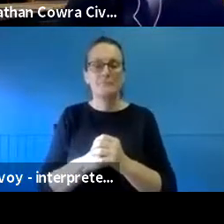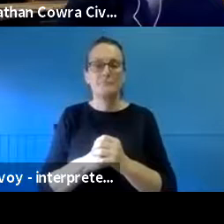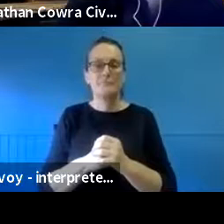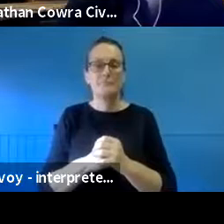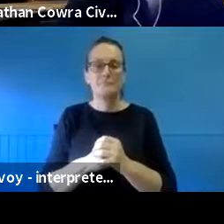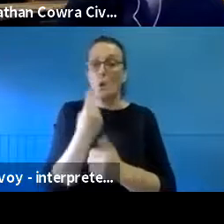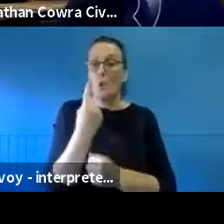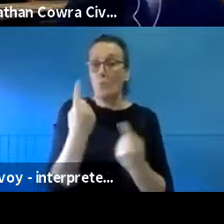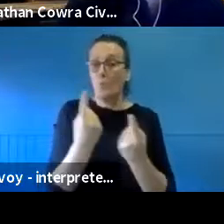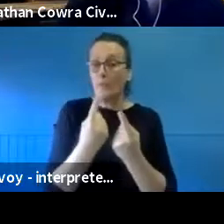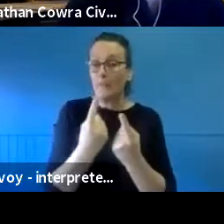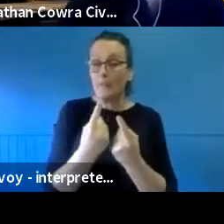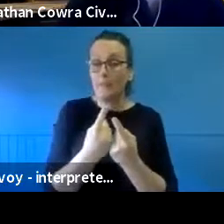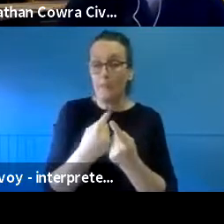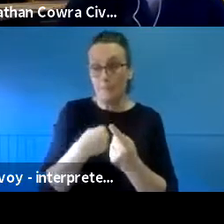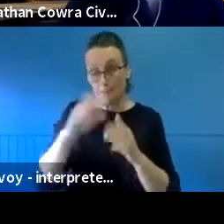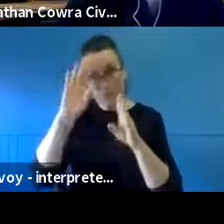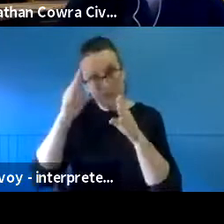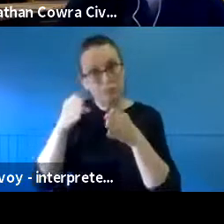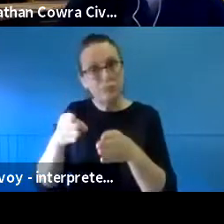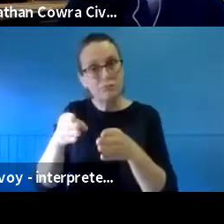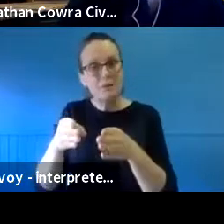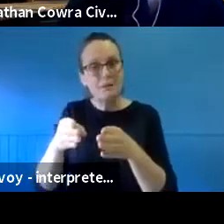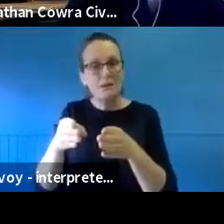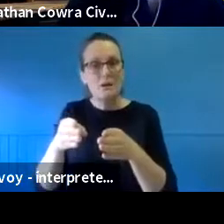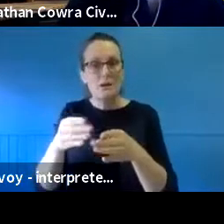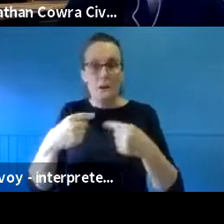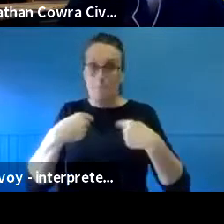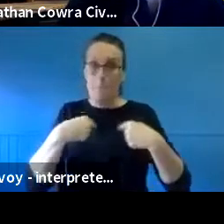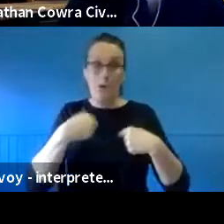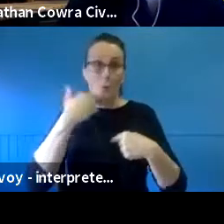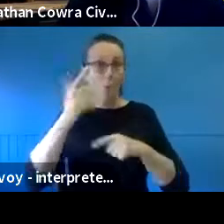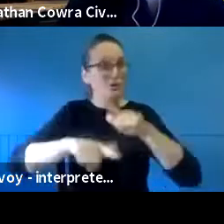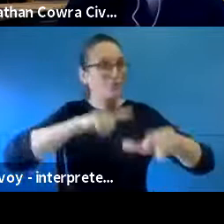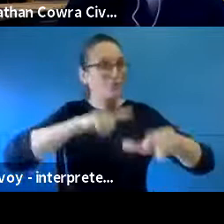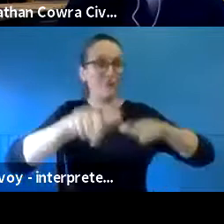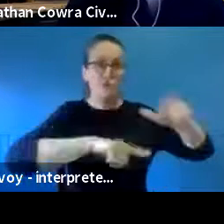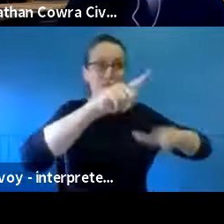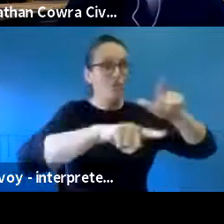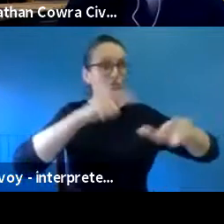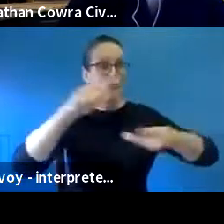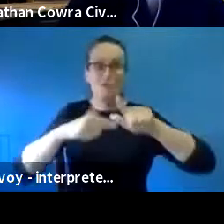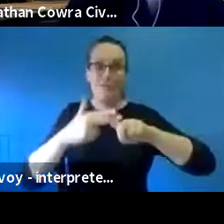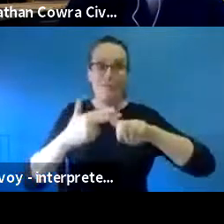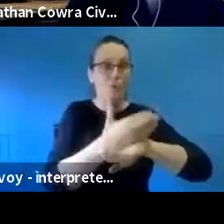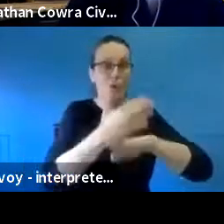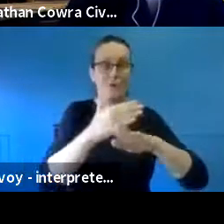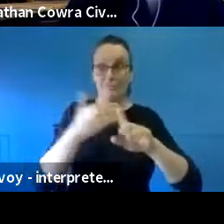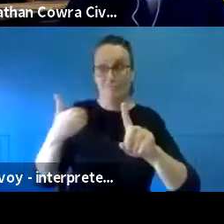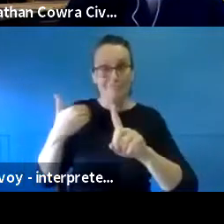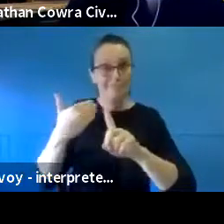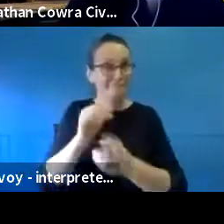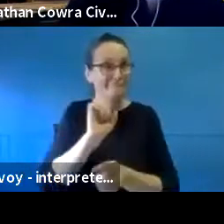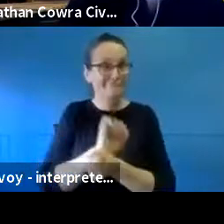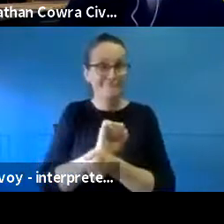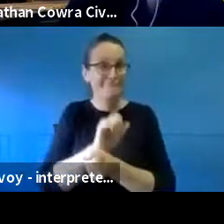One thing that's let me focus on this actually is normally I travel loads to perform and do work. So not being able to travel meant that I've